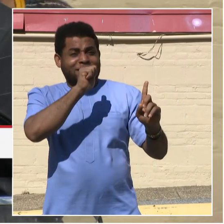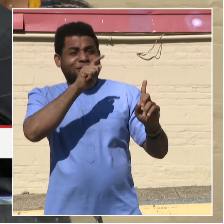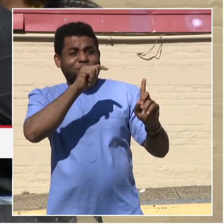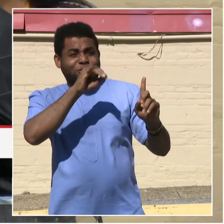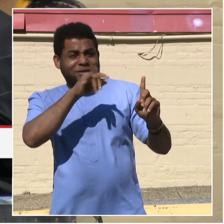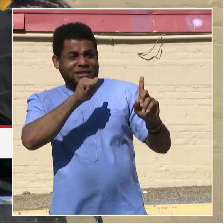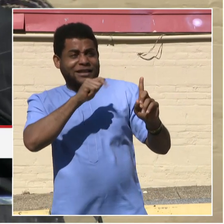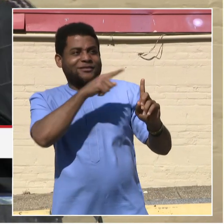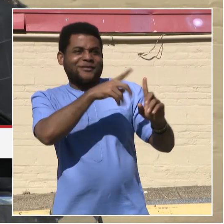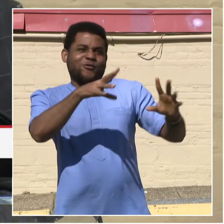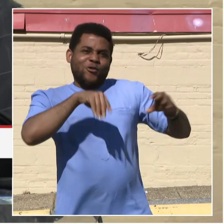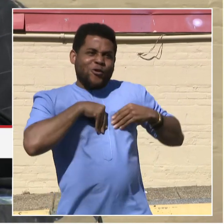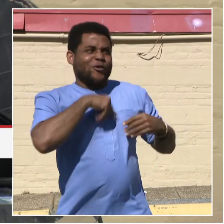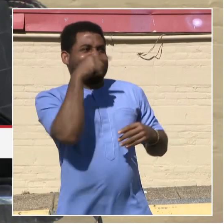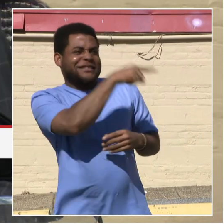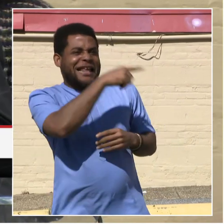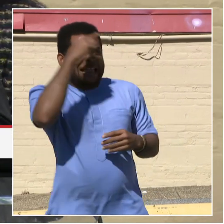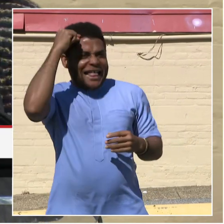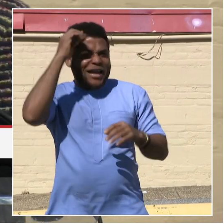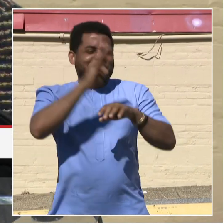Studio.